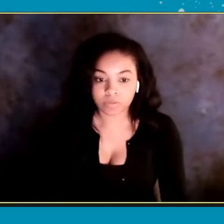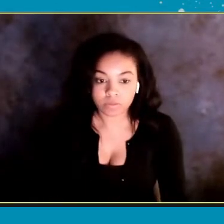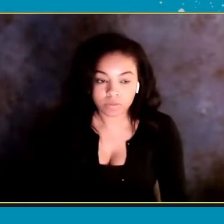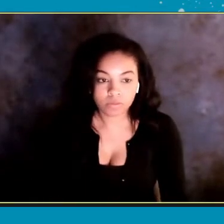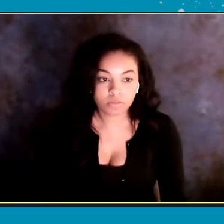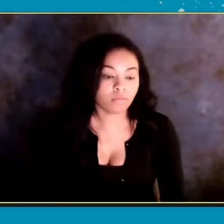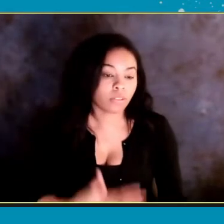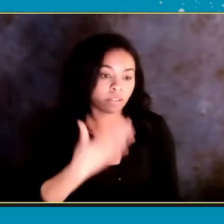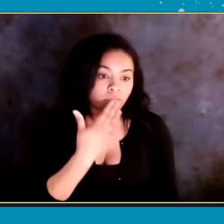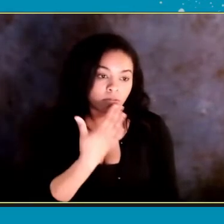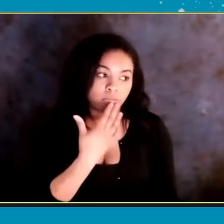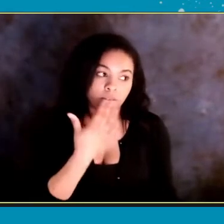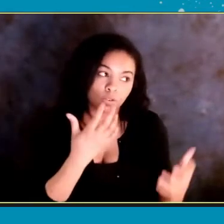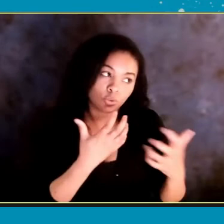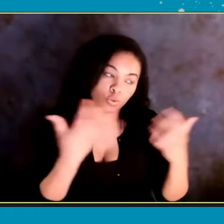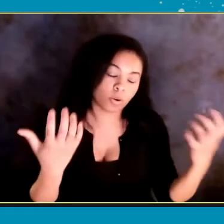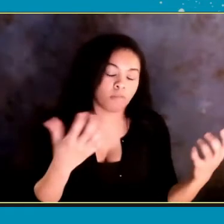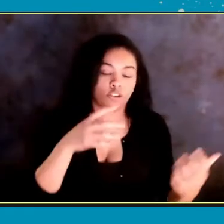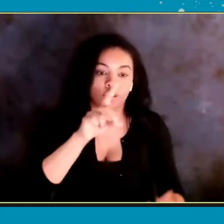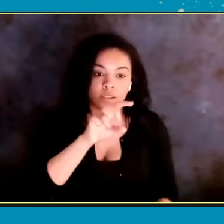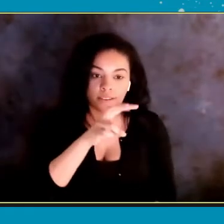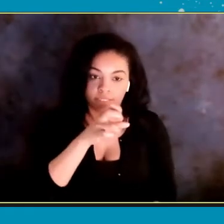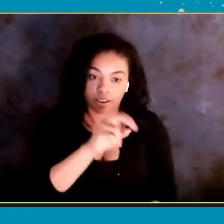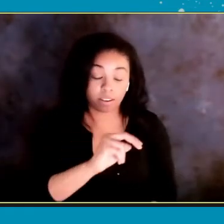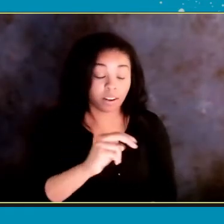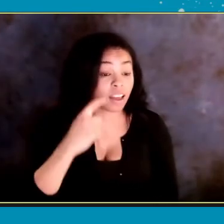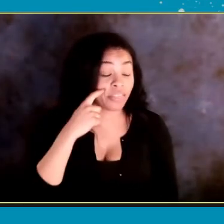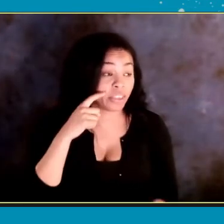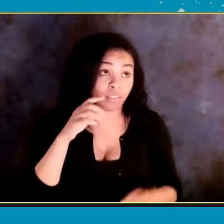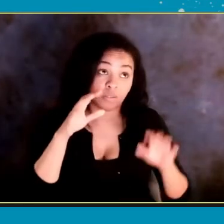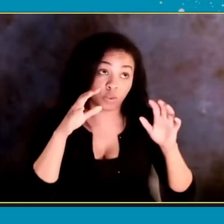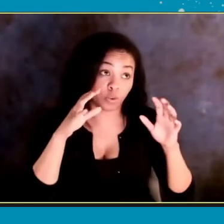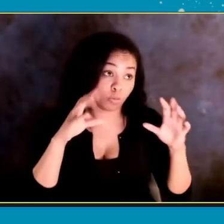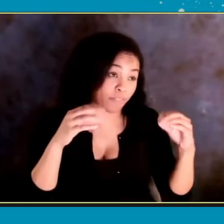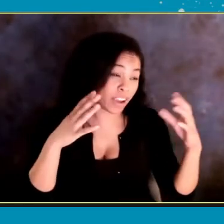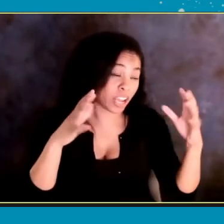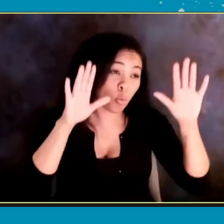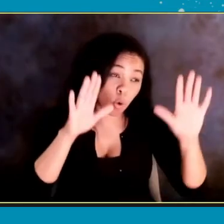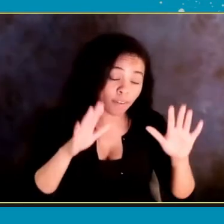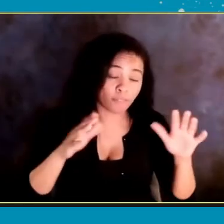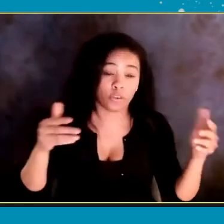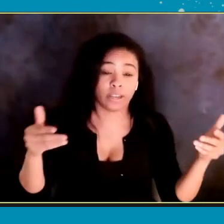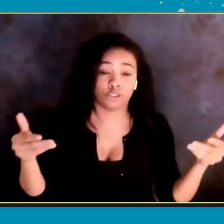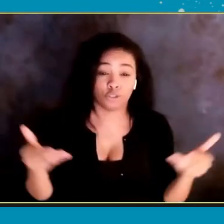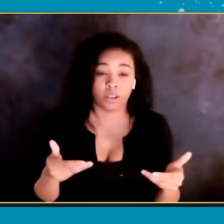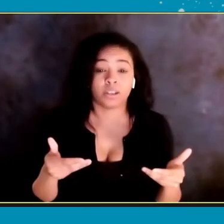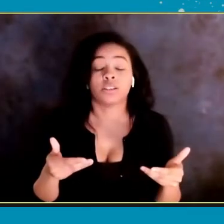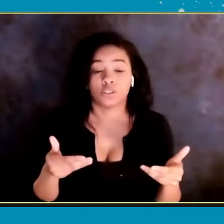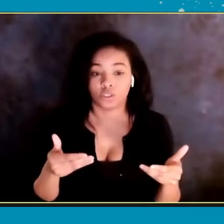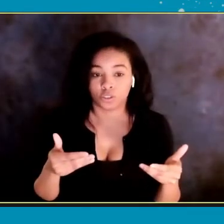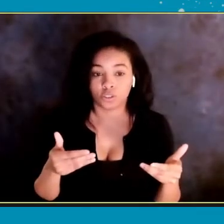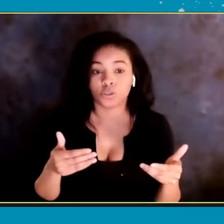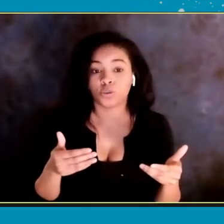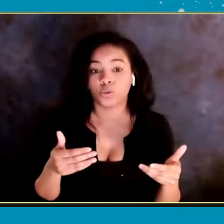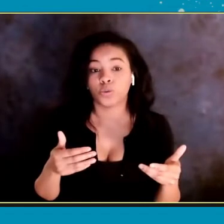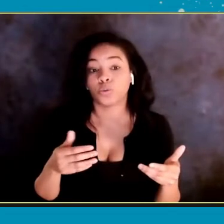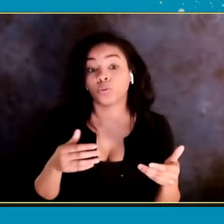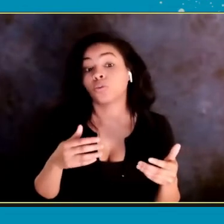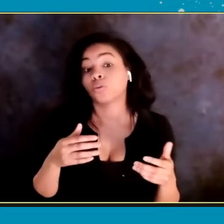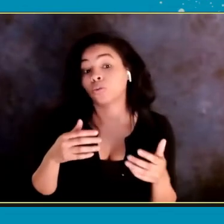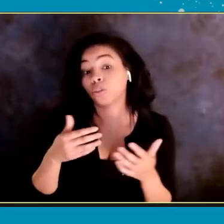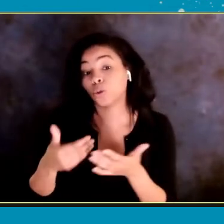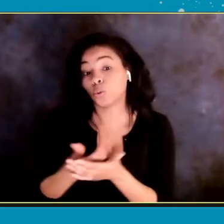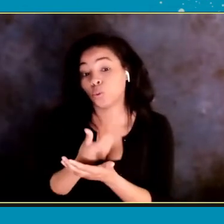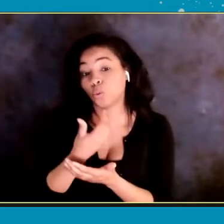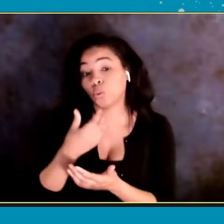Thank you so much, Devin. I think you gave us a wonderful introduction to our comrades at the New Georgia